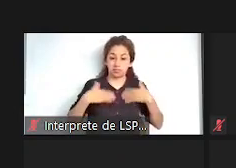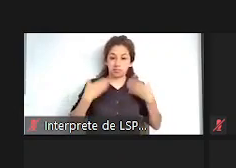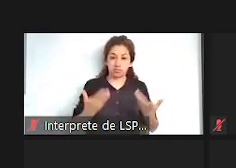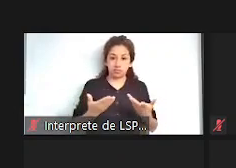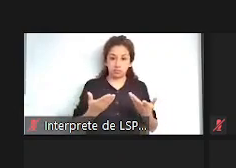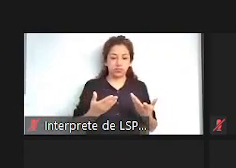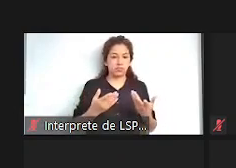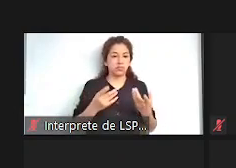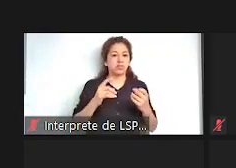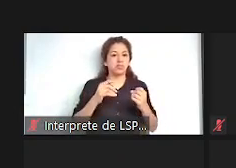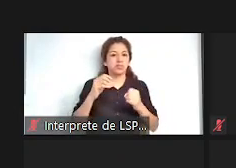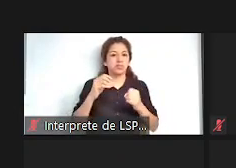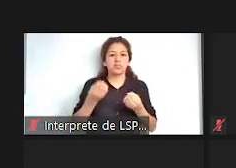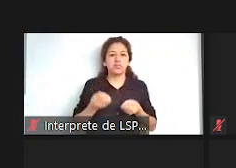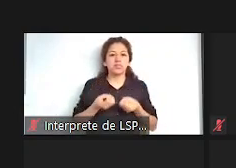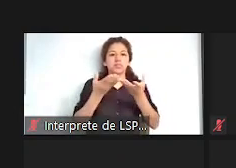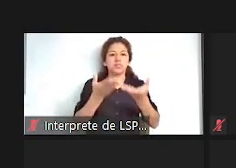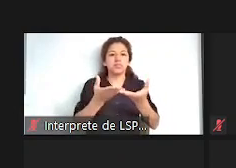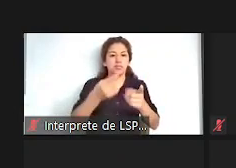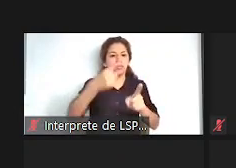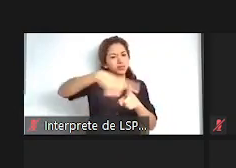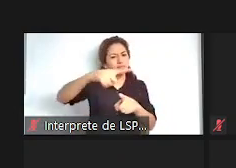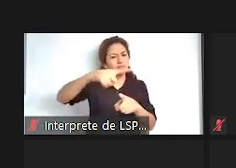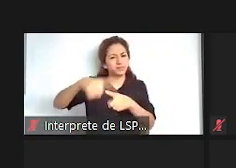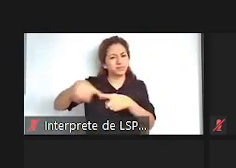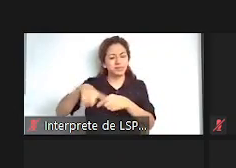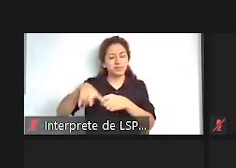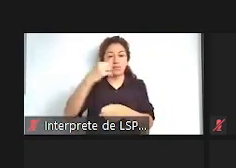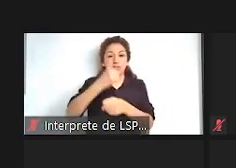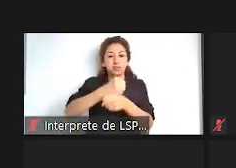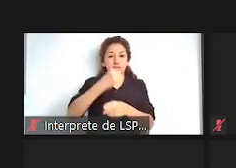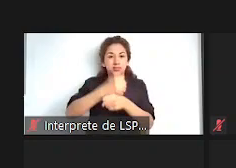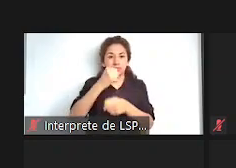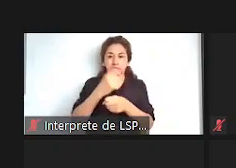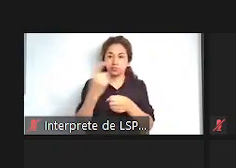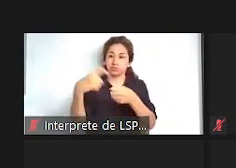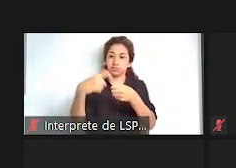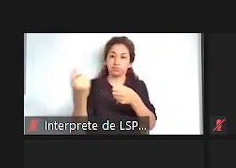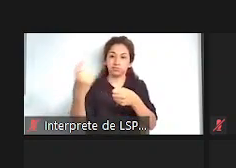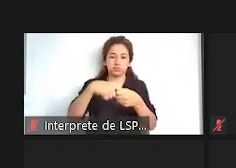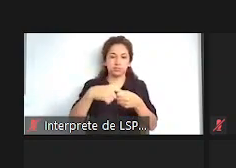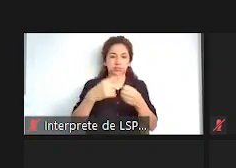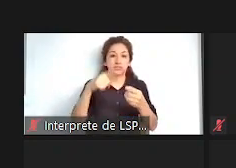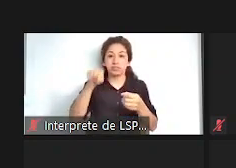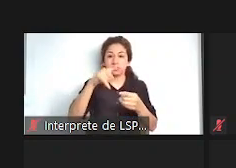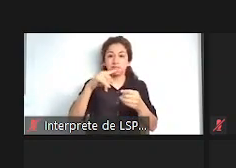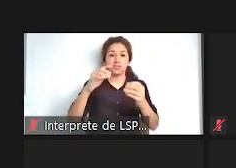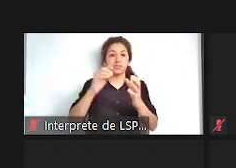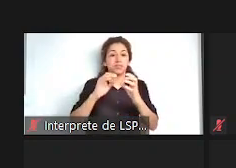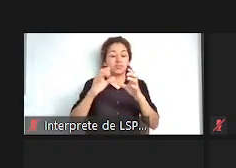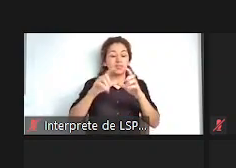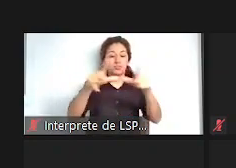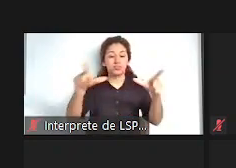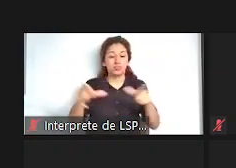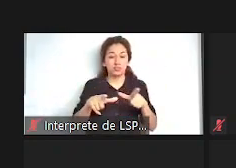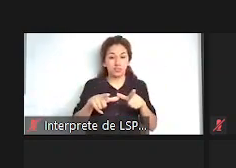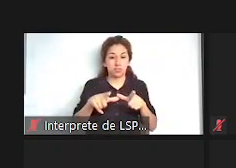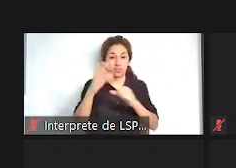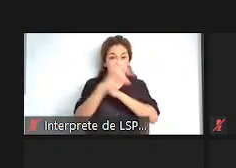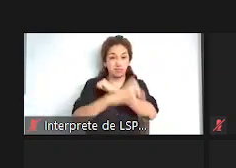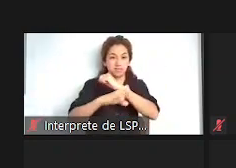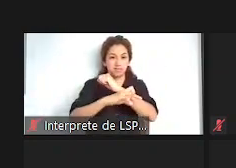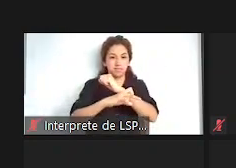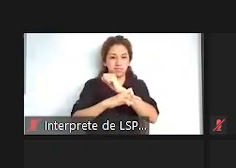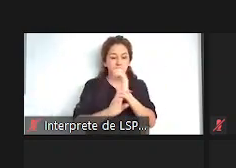and we couldn't have enough labor jobs are to have dynamic and stable